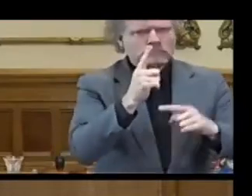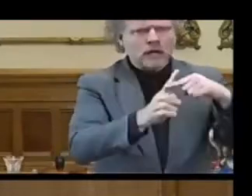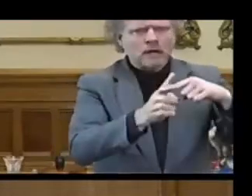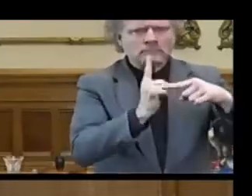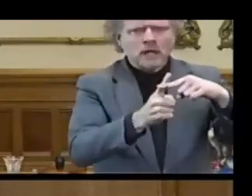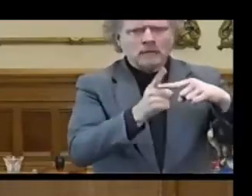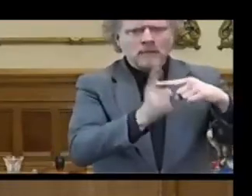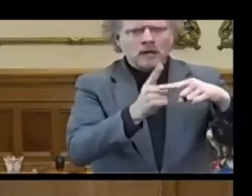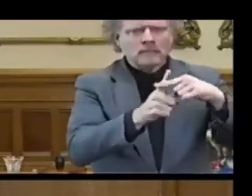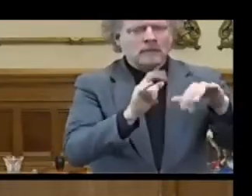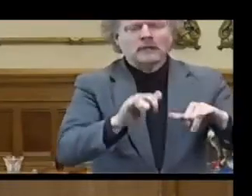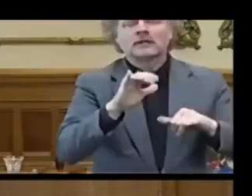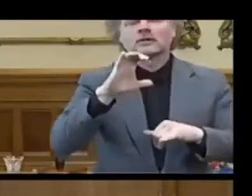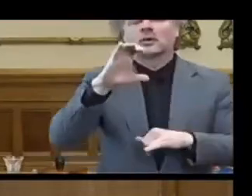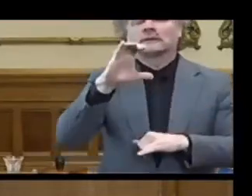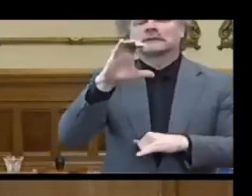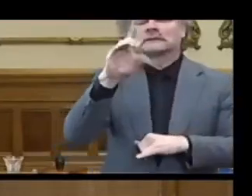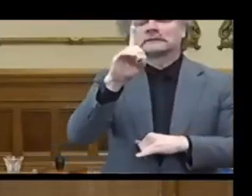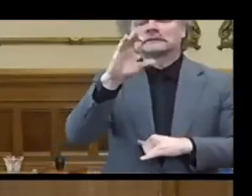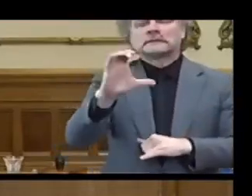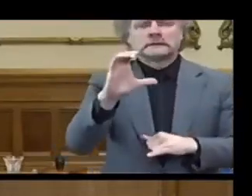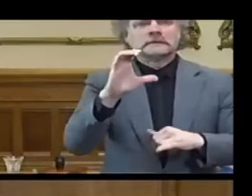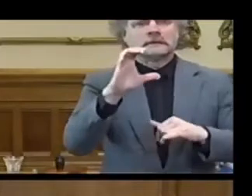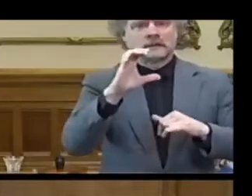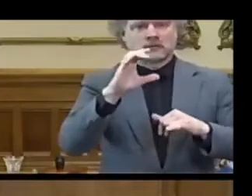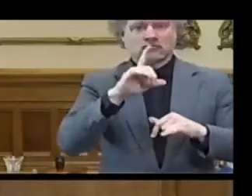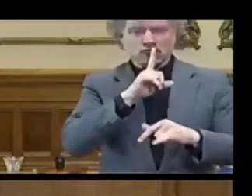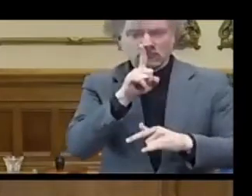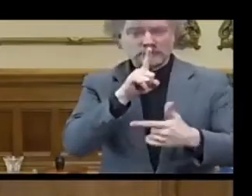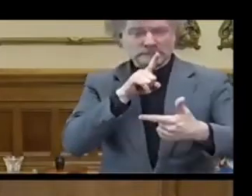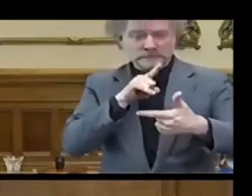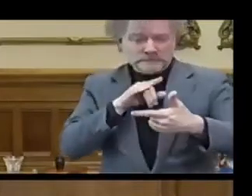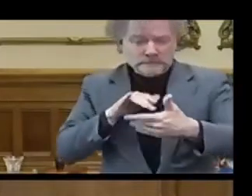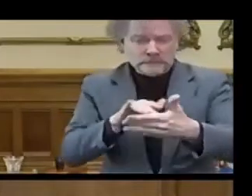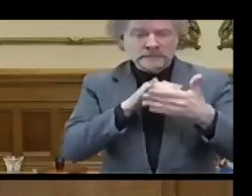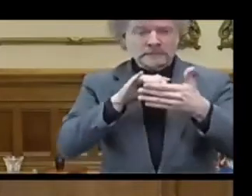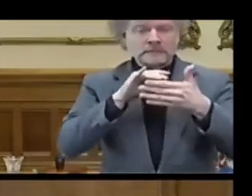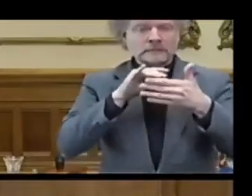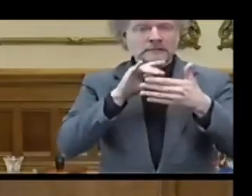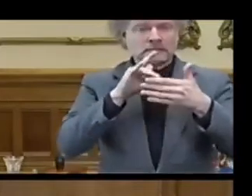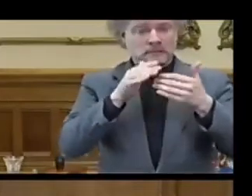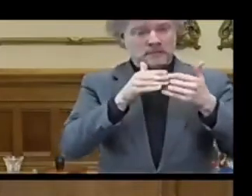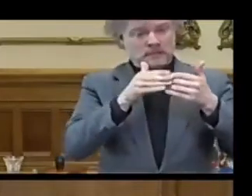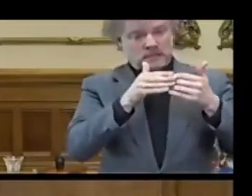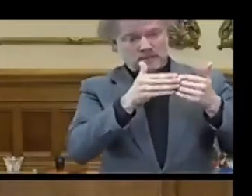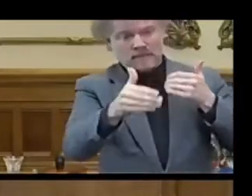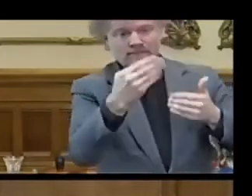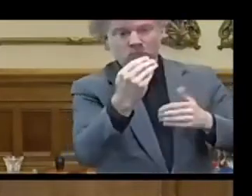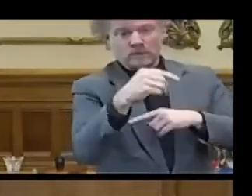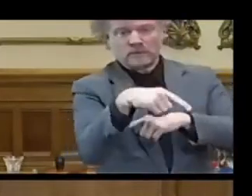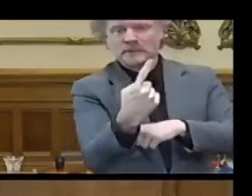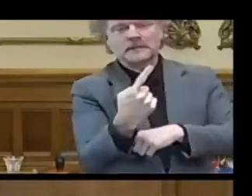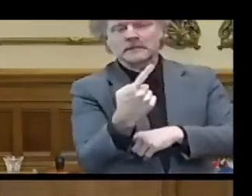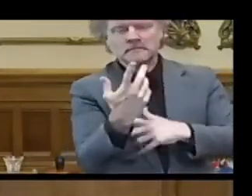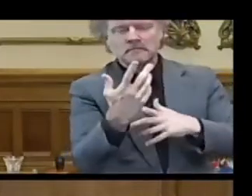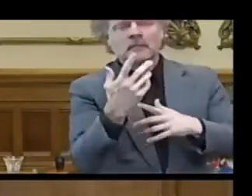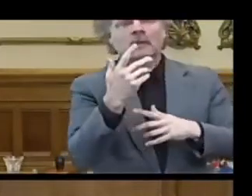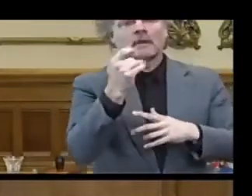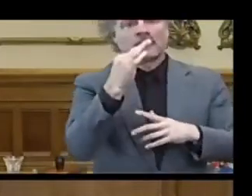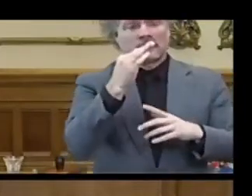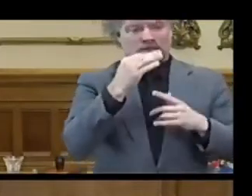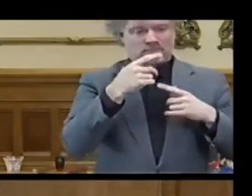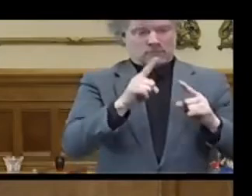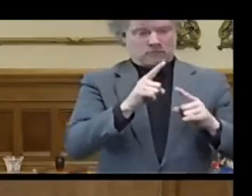So the CDC has gone back and actually done studies to show that beyond 14 days, even if you may be positive